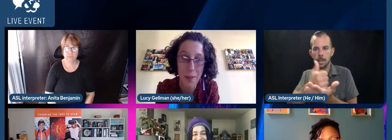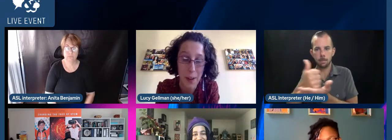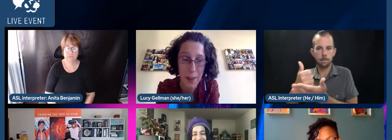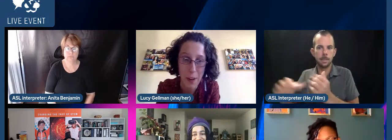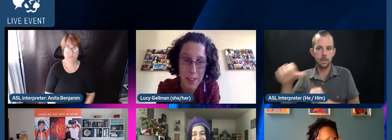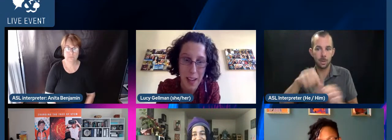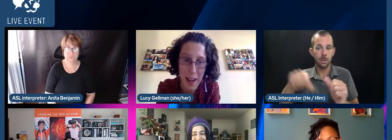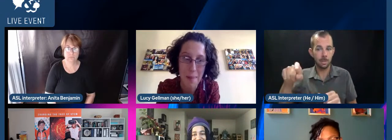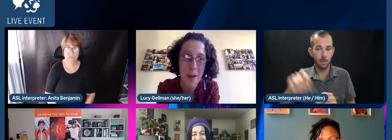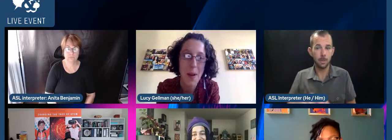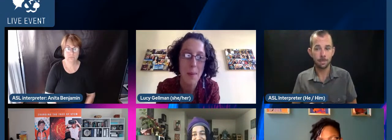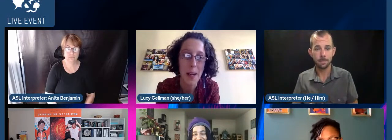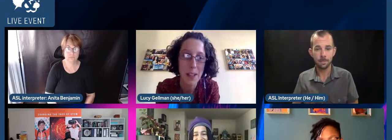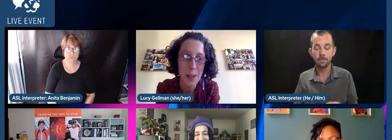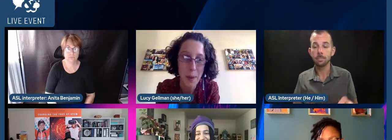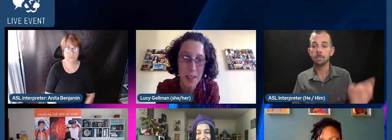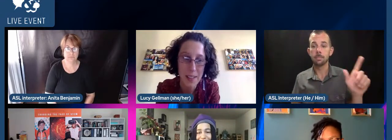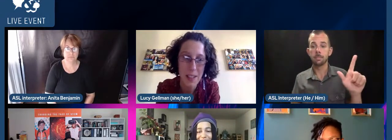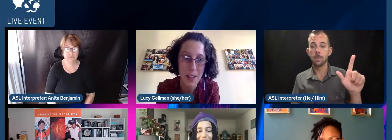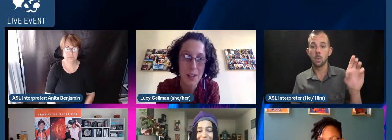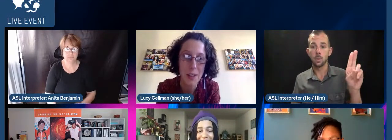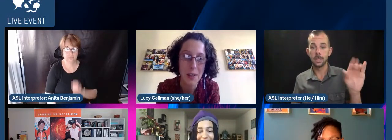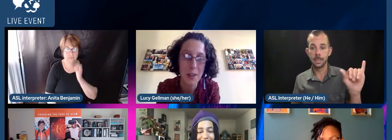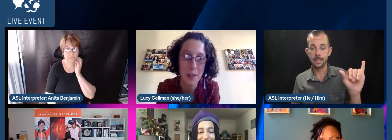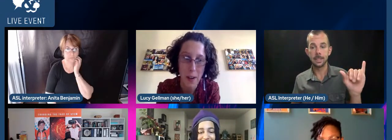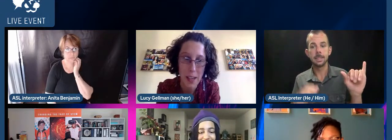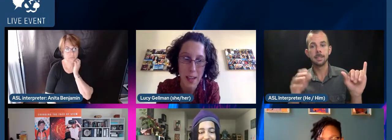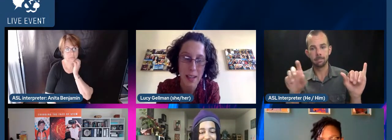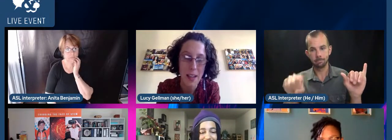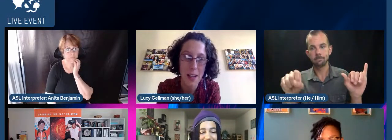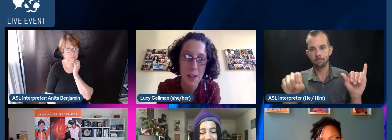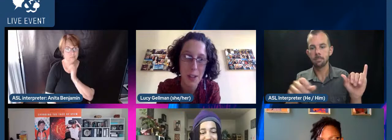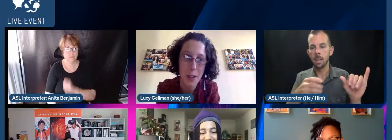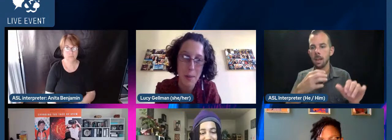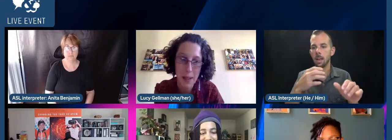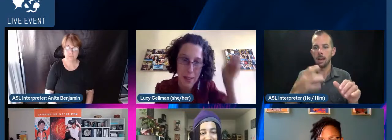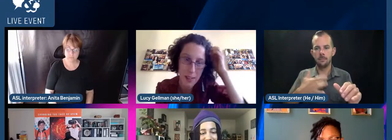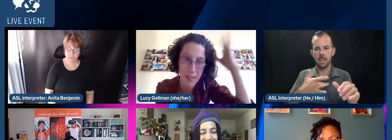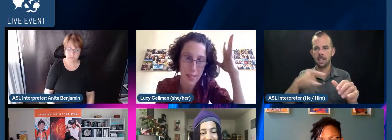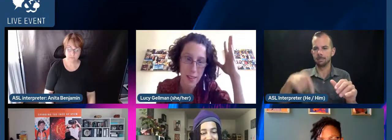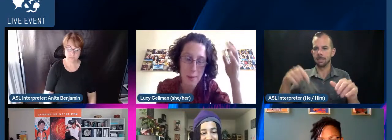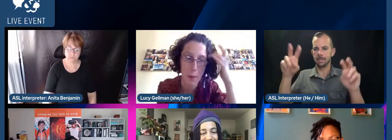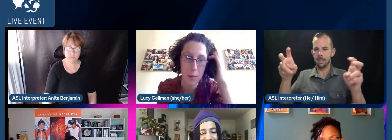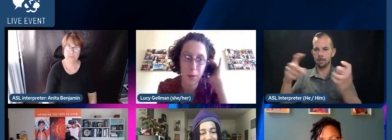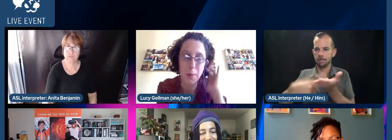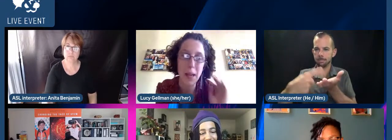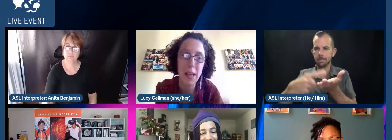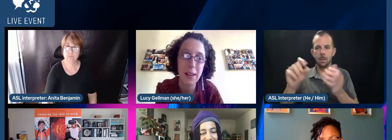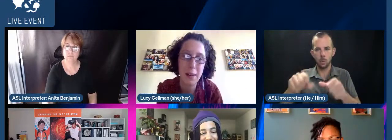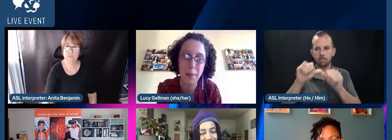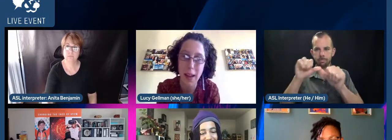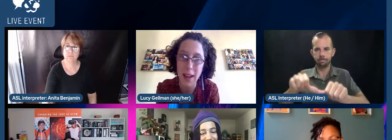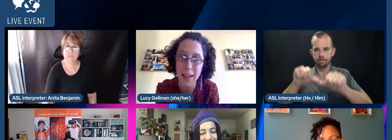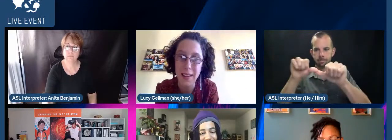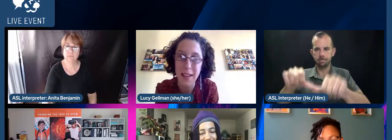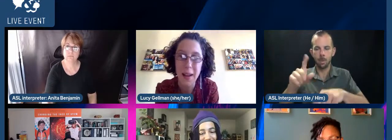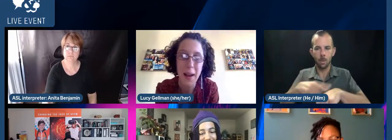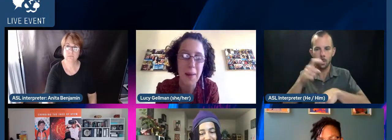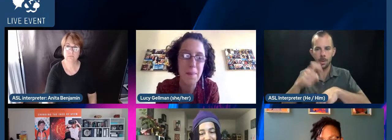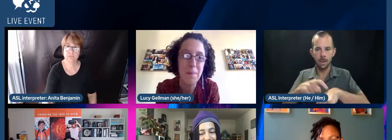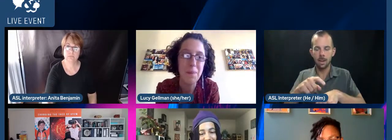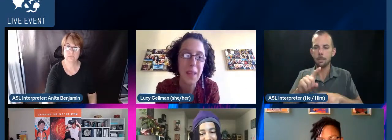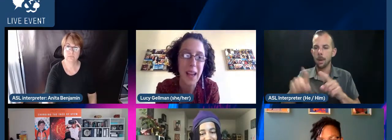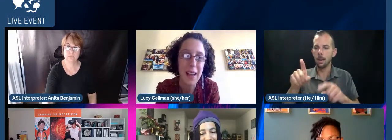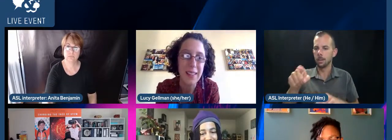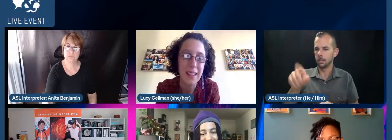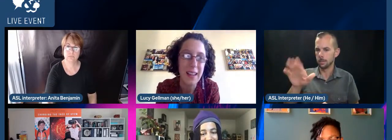continue this for a very long time, but I do want to say, just Claudia, and you made this light bulb sort of ping in my head.